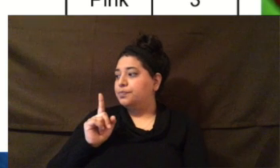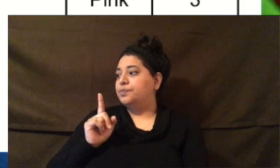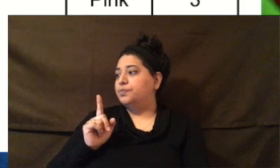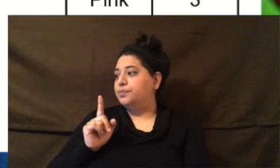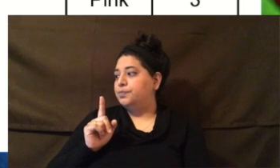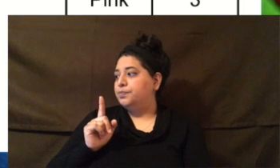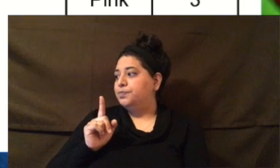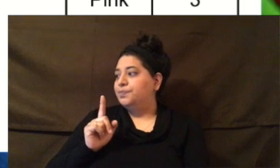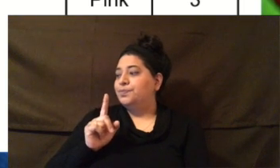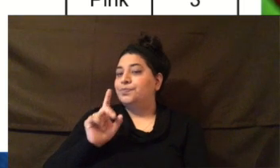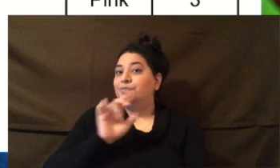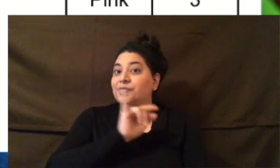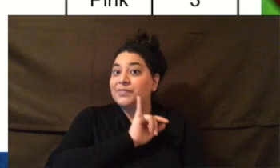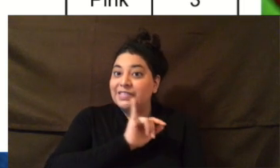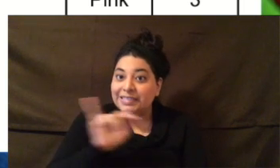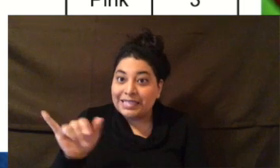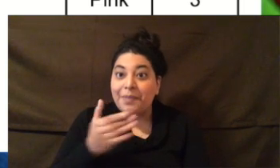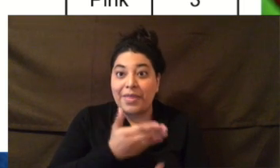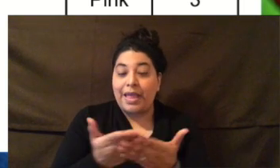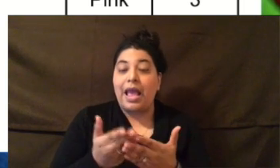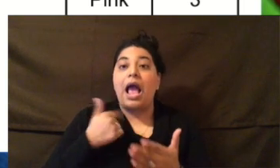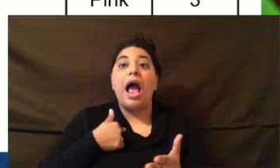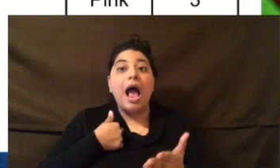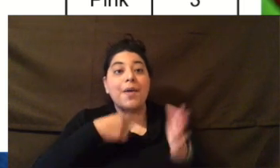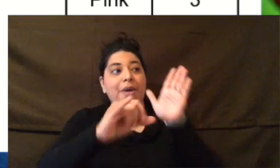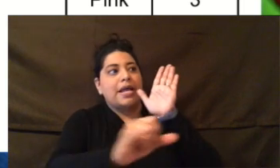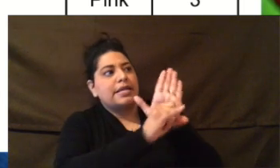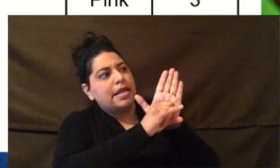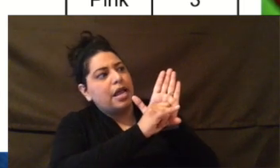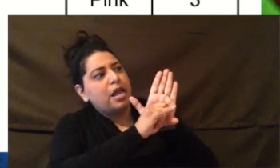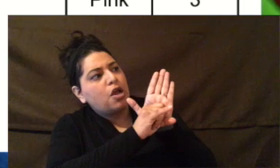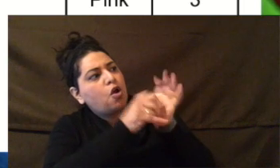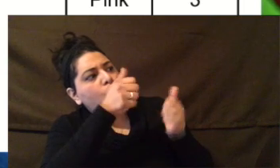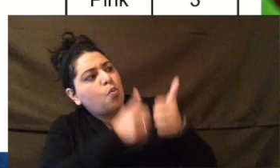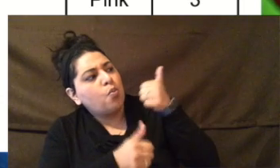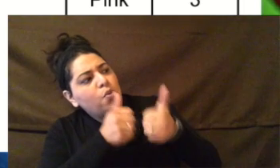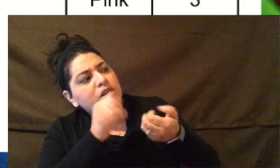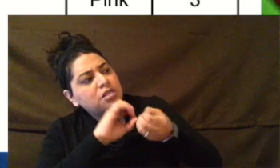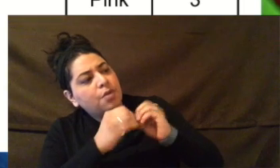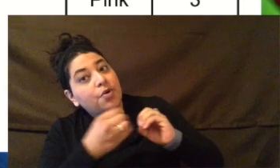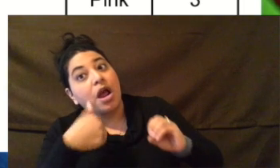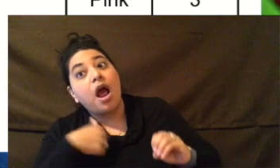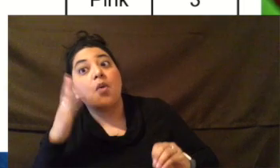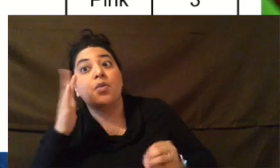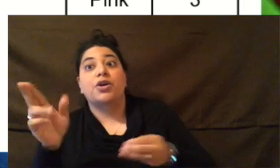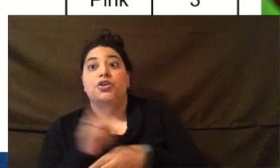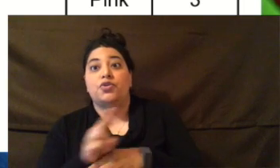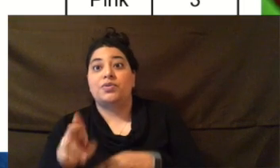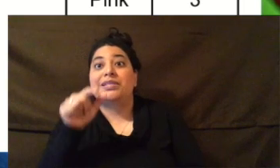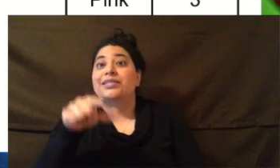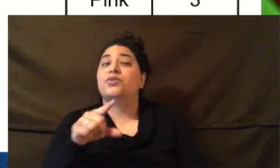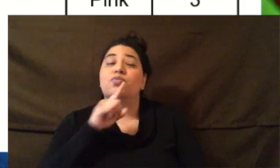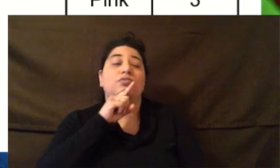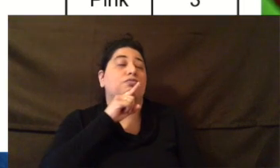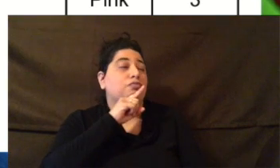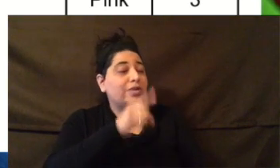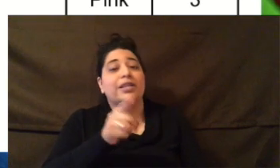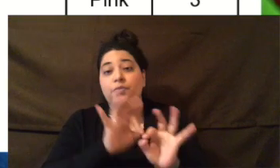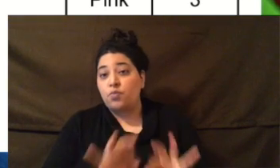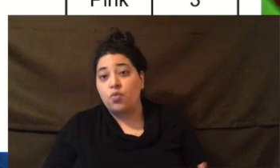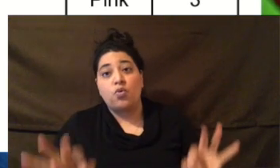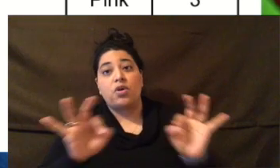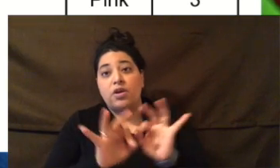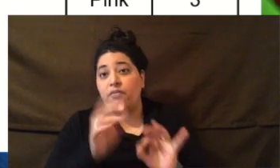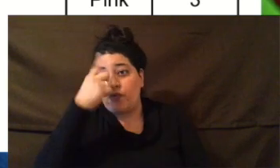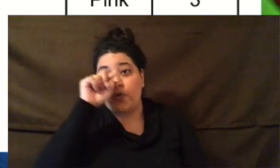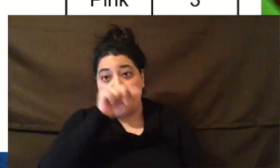Okay, same thing like I did in my other frequency table. I am identifying the numbers that I'm going to be using. This is a really important step